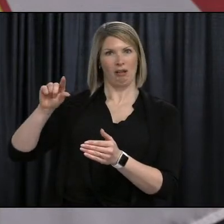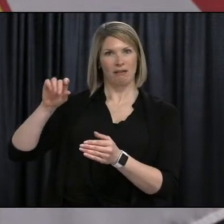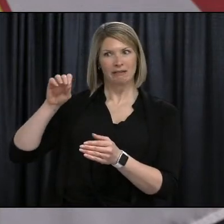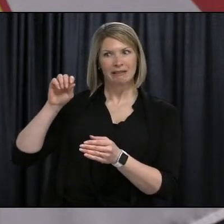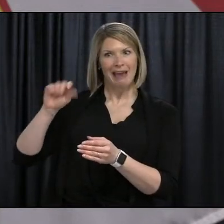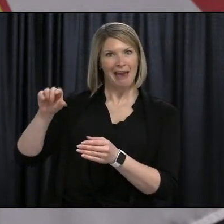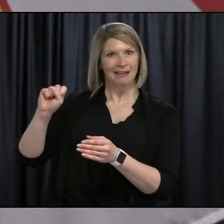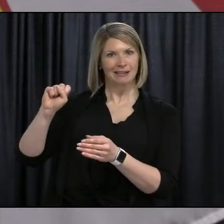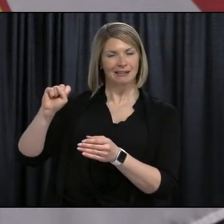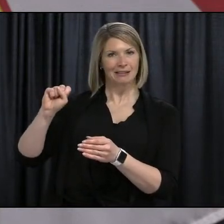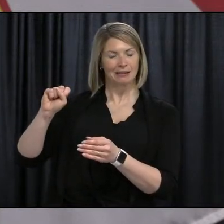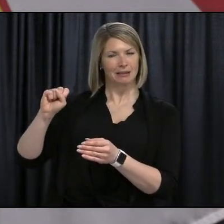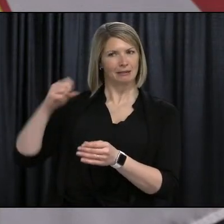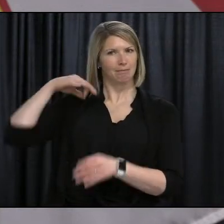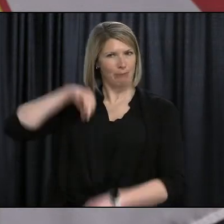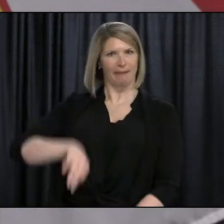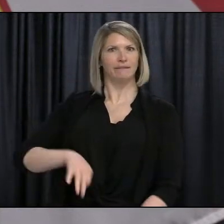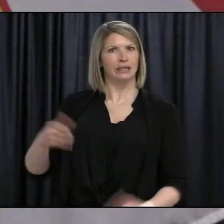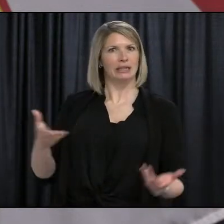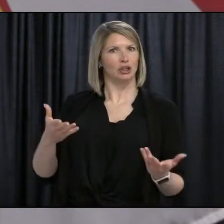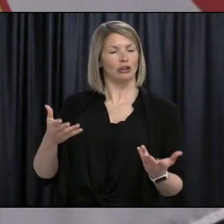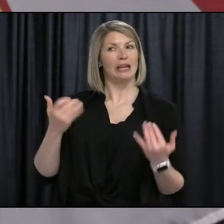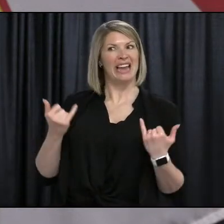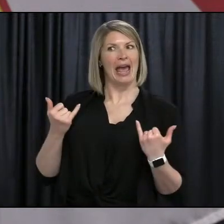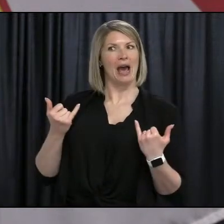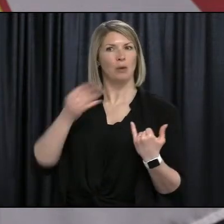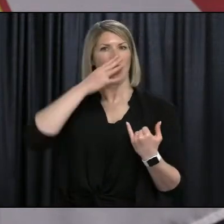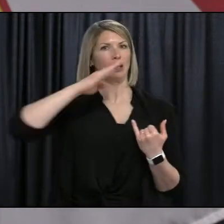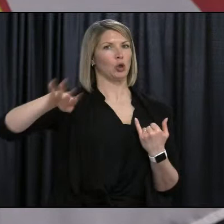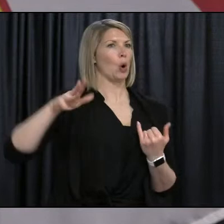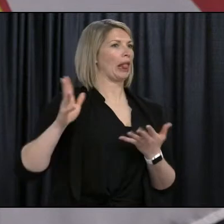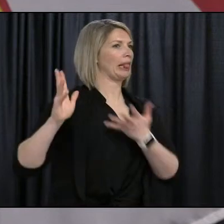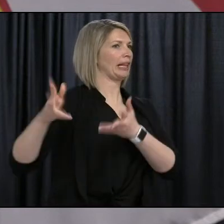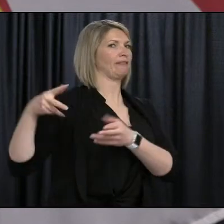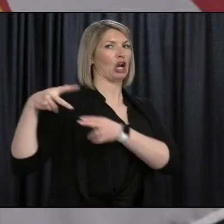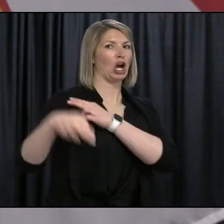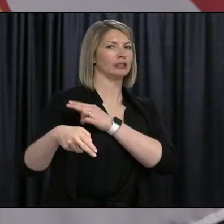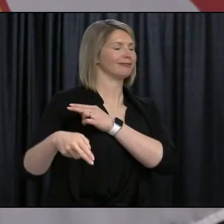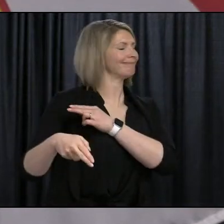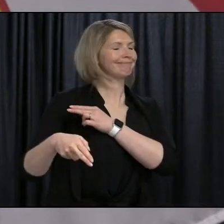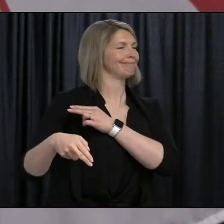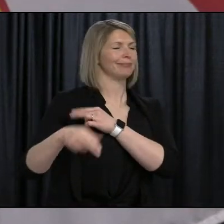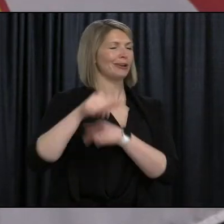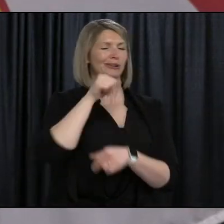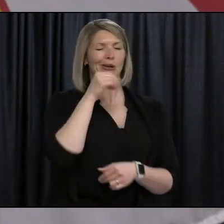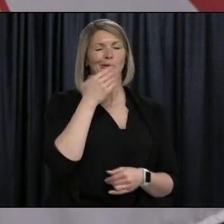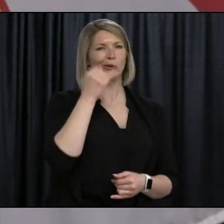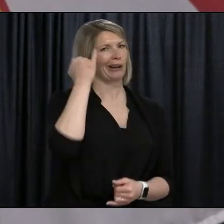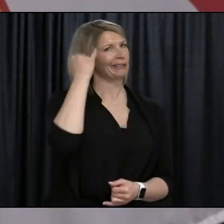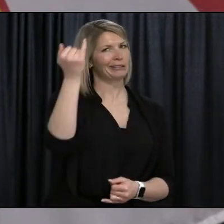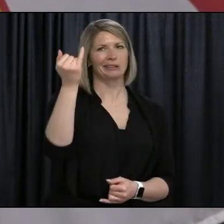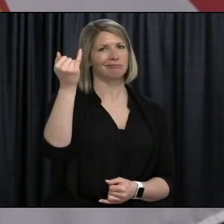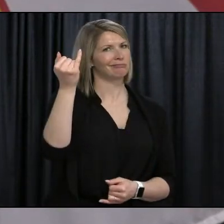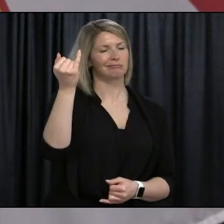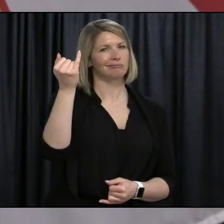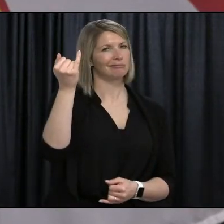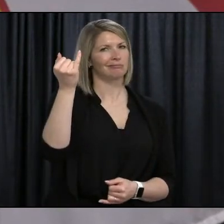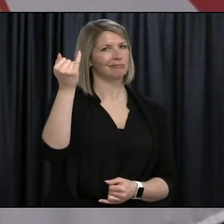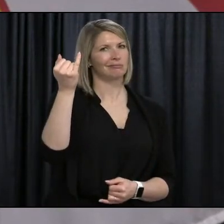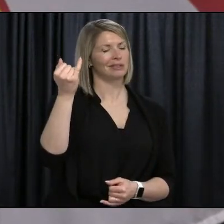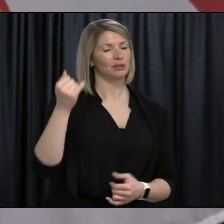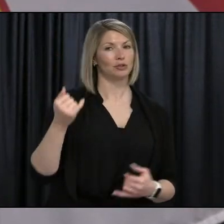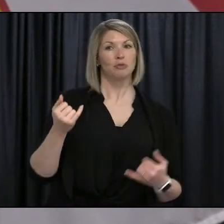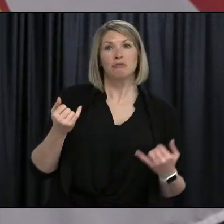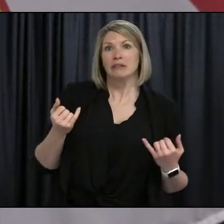valuable industry right now at this particular moment in time. We know that transition is here. It's amongst us. We're in the midst of it. And we are